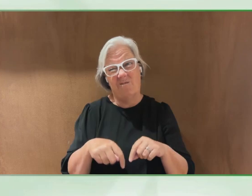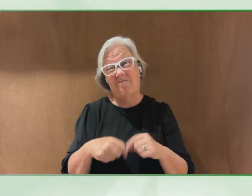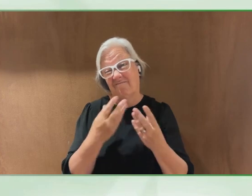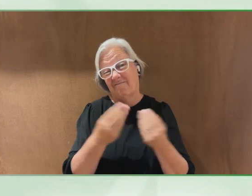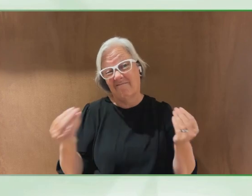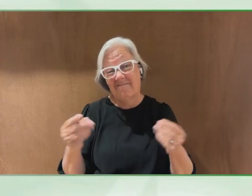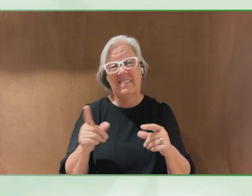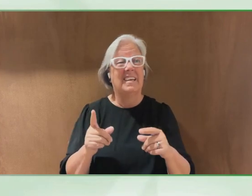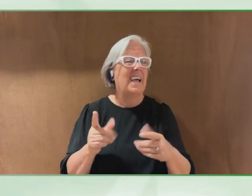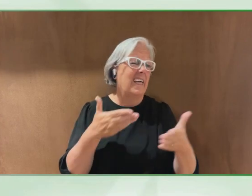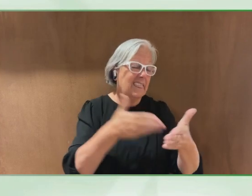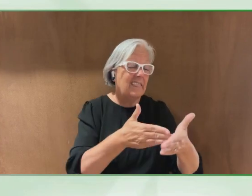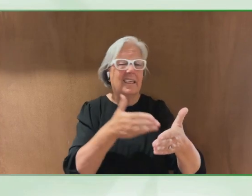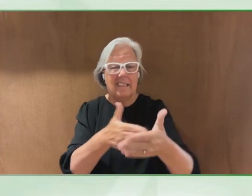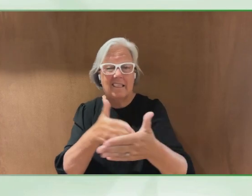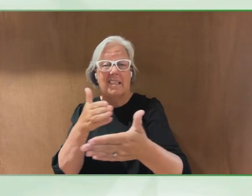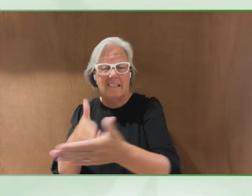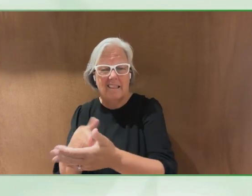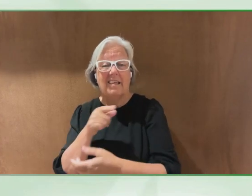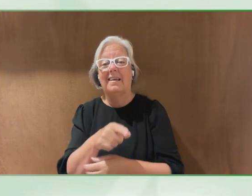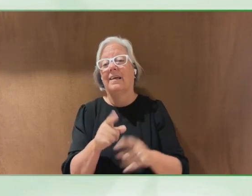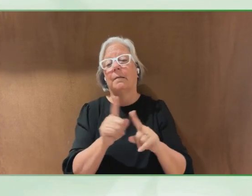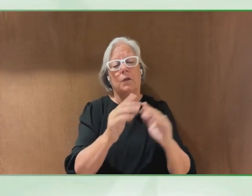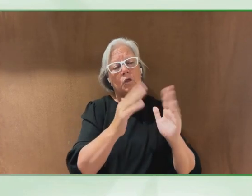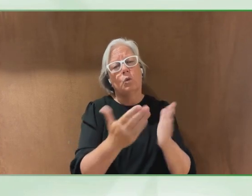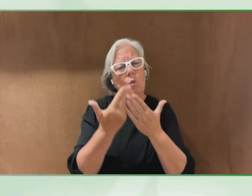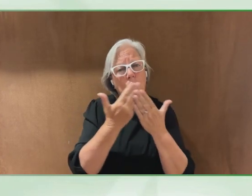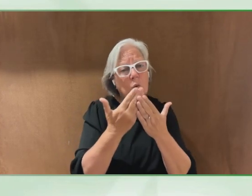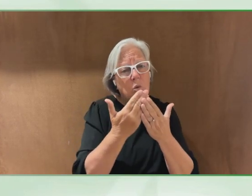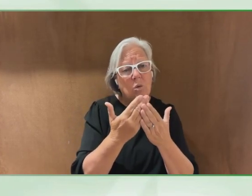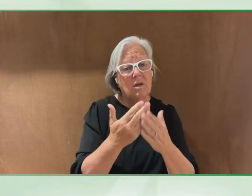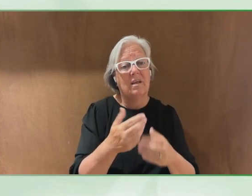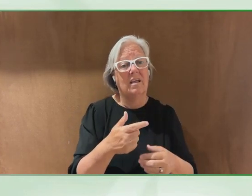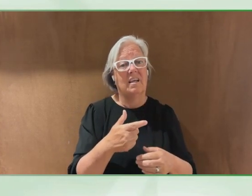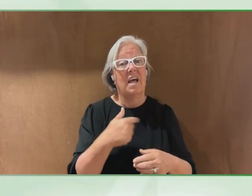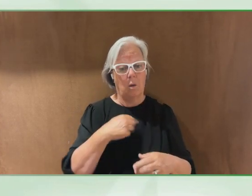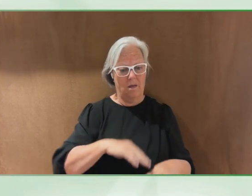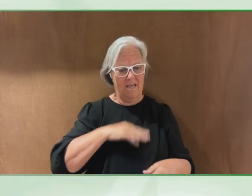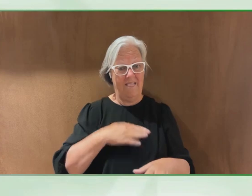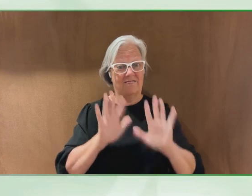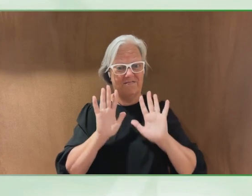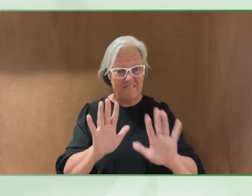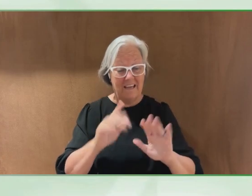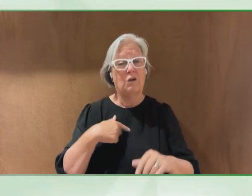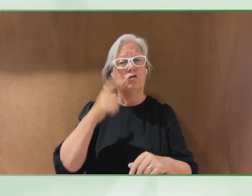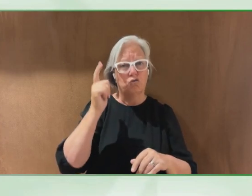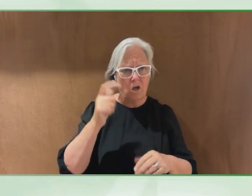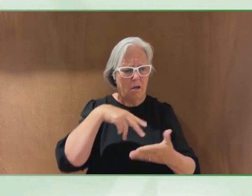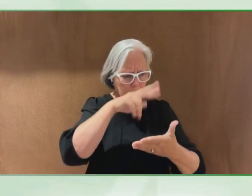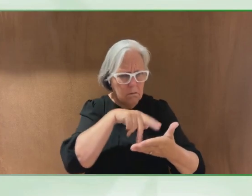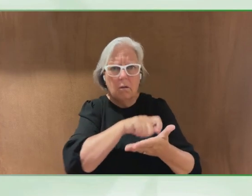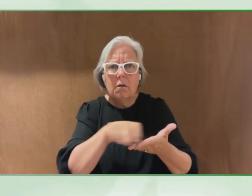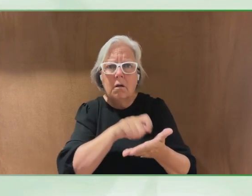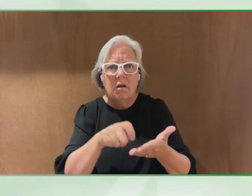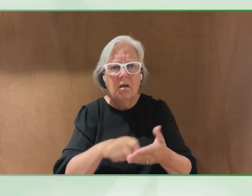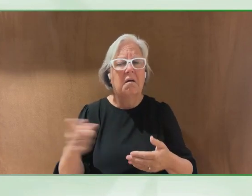schooling. For instance, I didn't learn how to read and write until I was 10 years old. And I was told that I would never achieve any